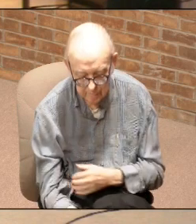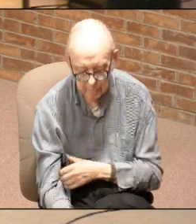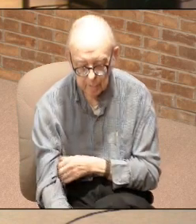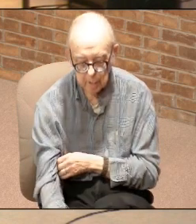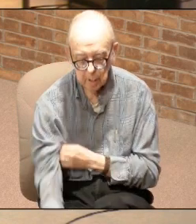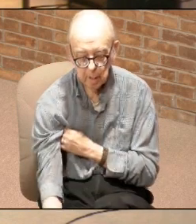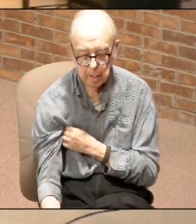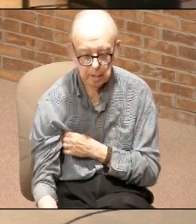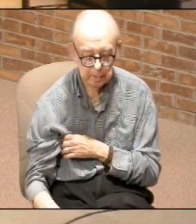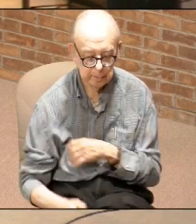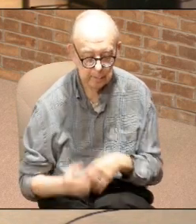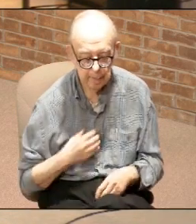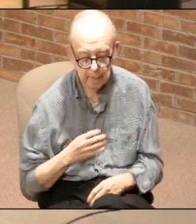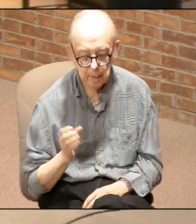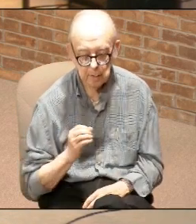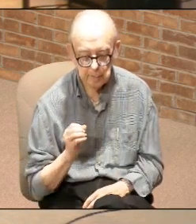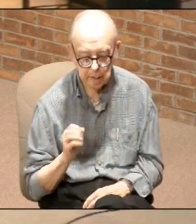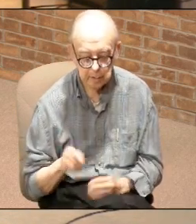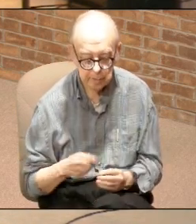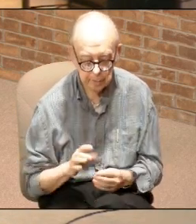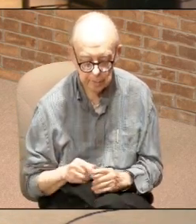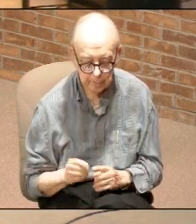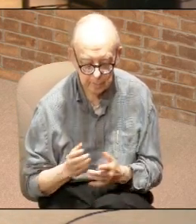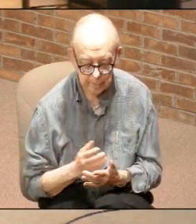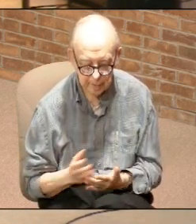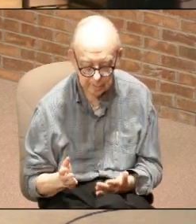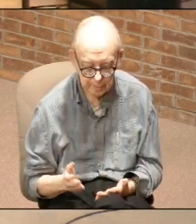i'm very opinionated about certain things